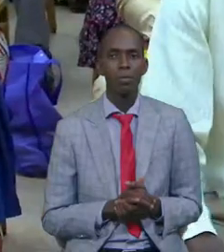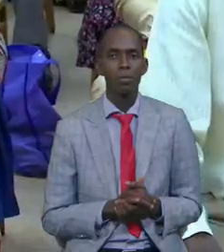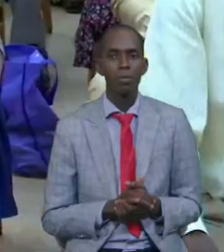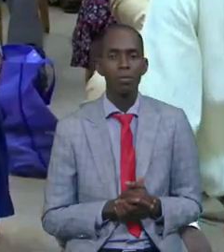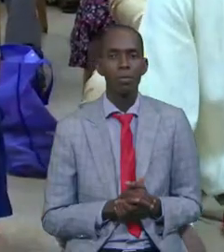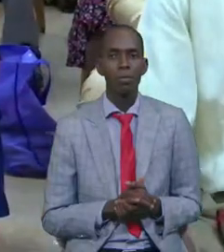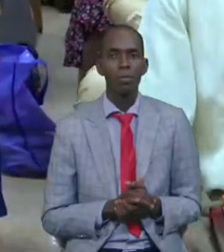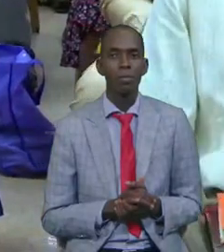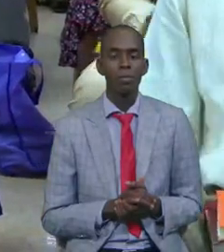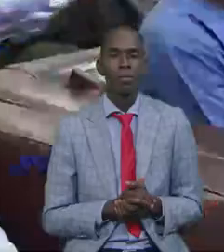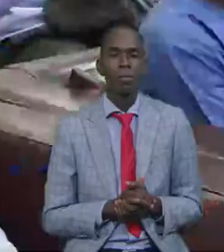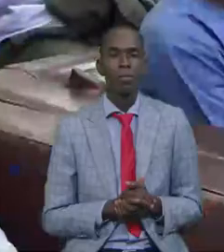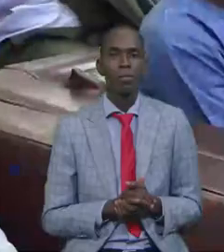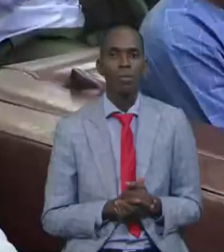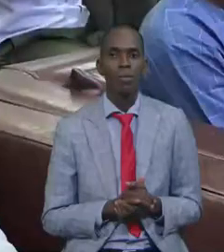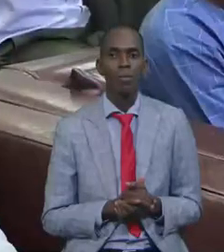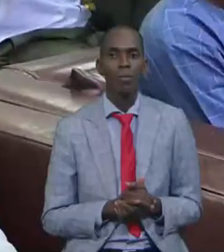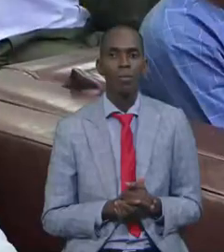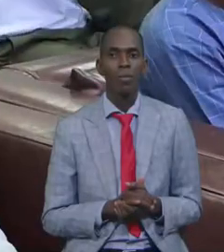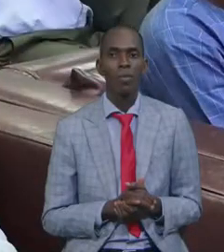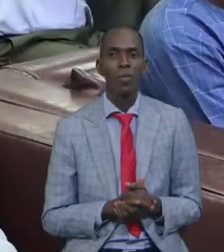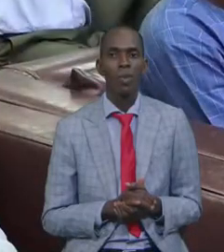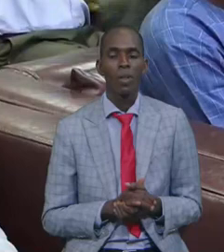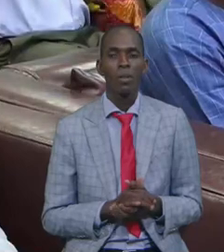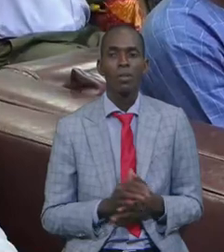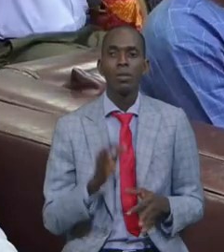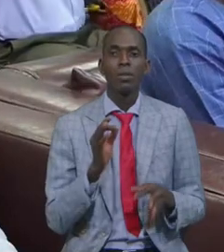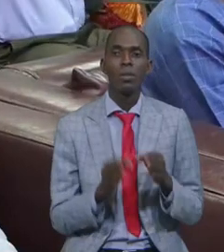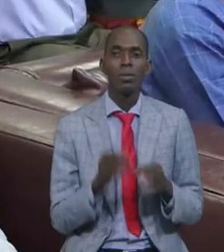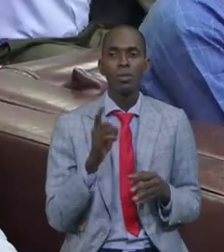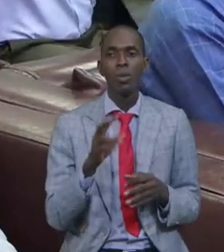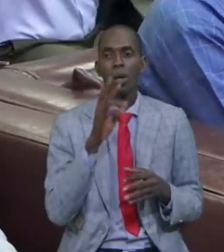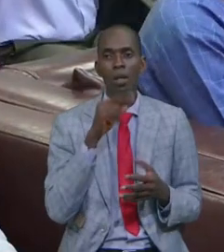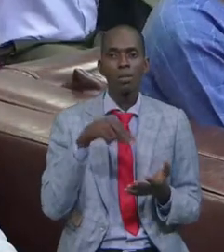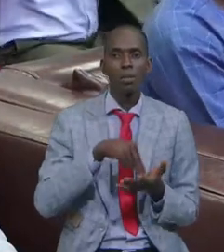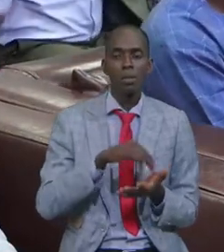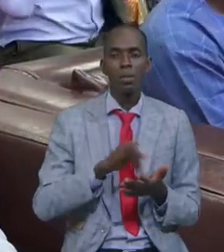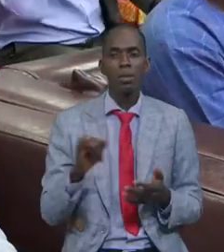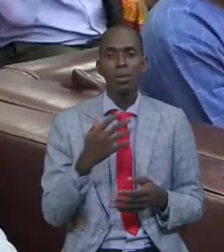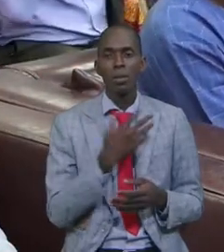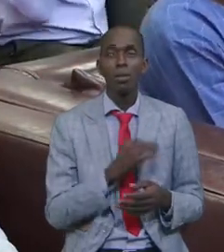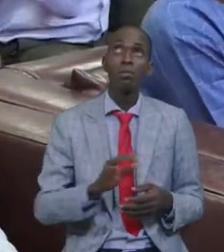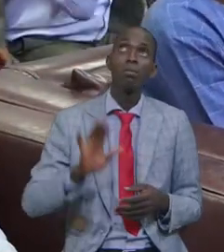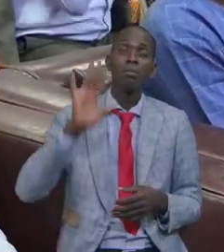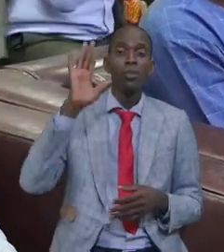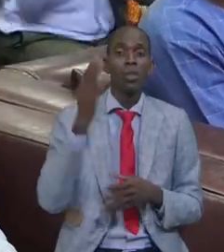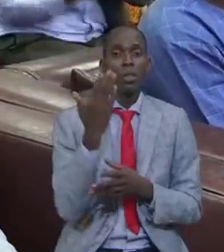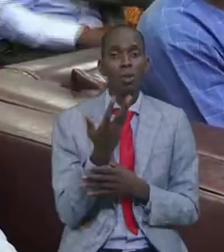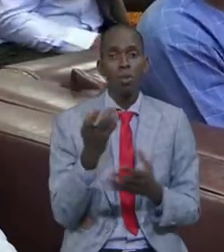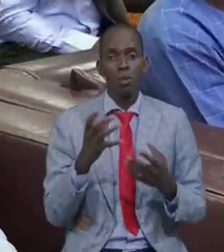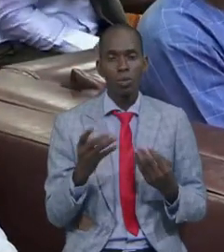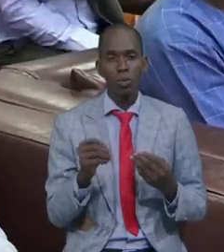if you have indicated giving your life to Christ, please collect a slip from our